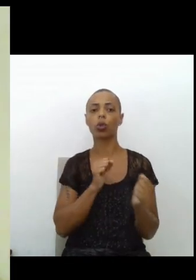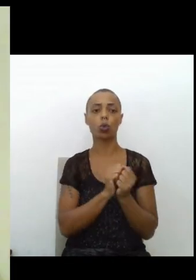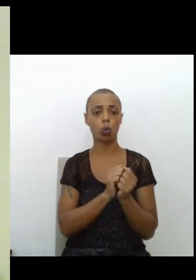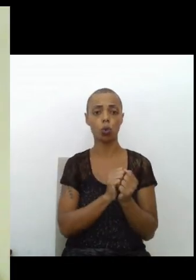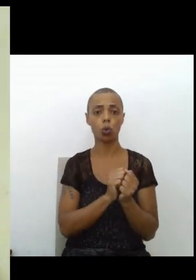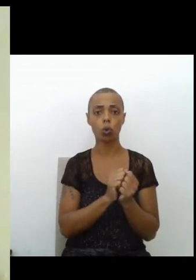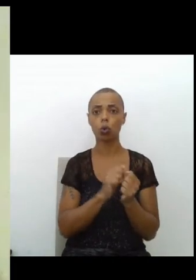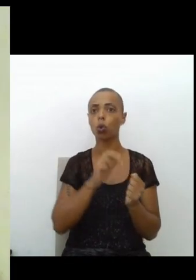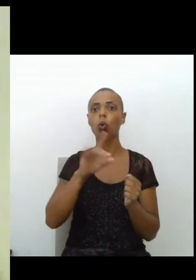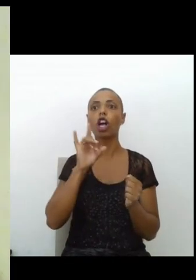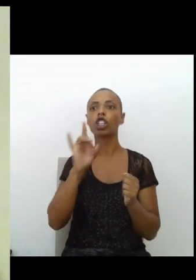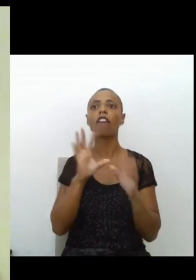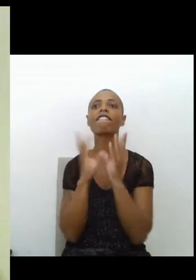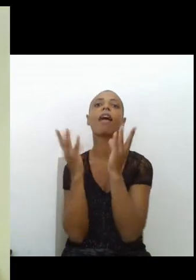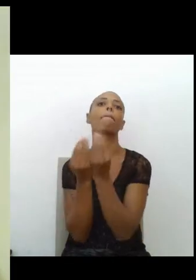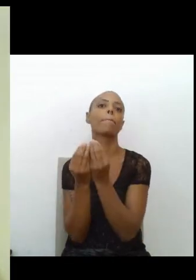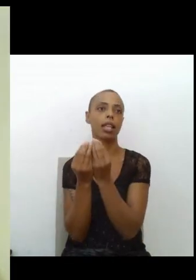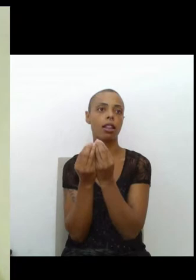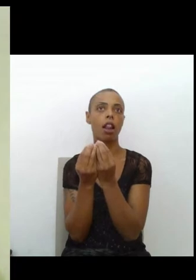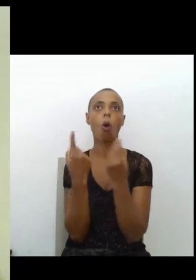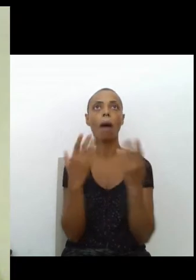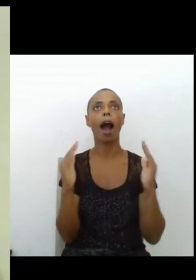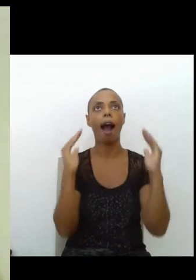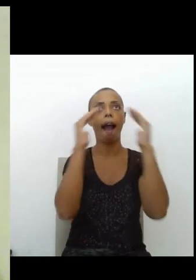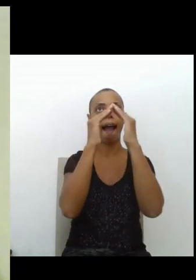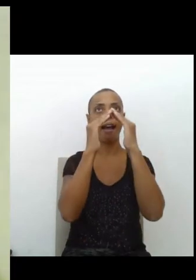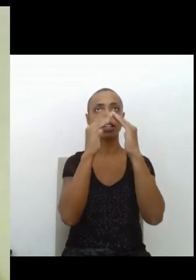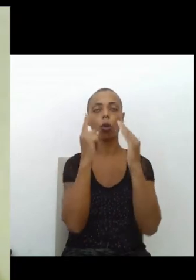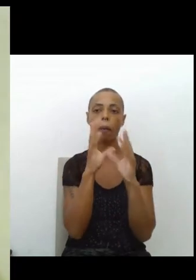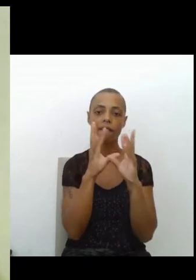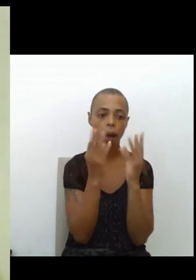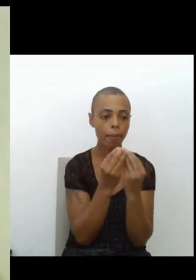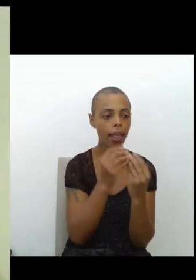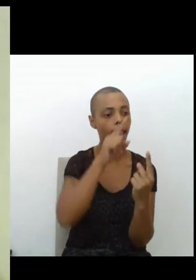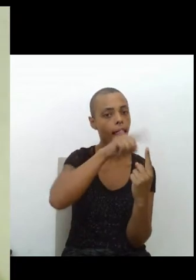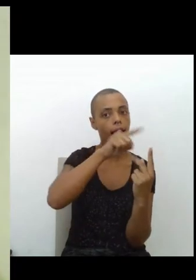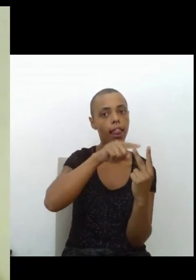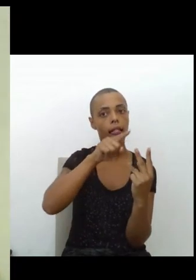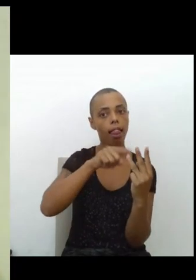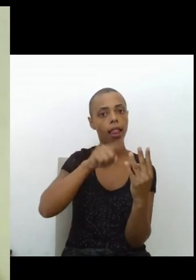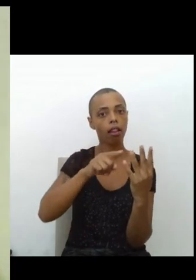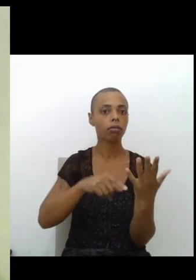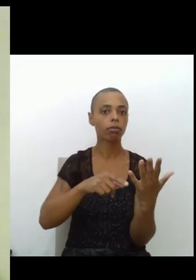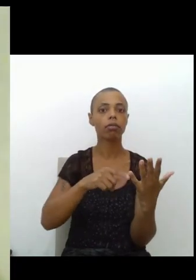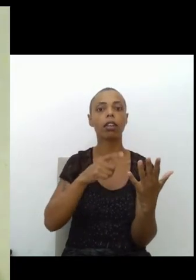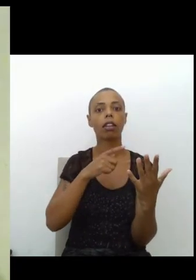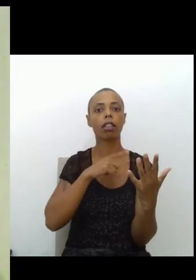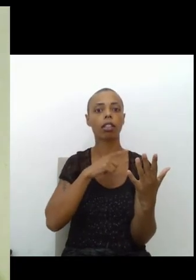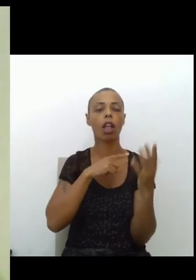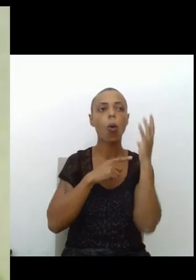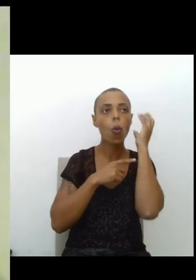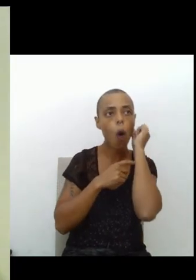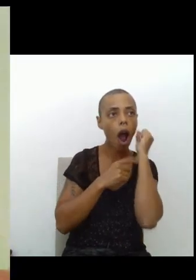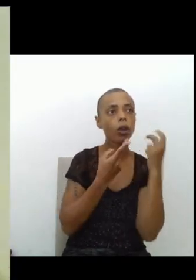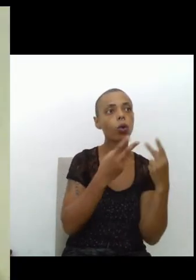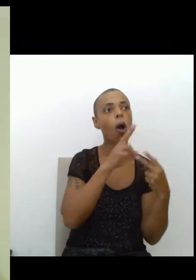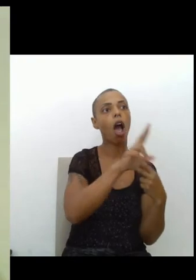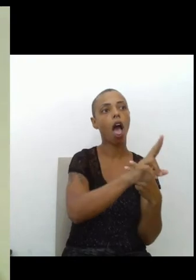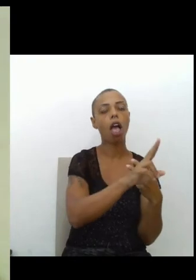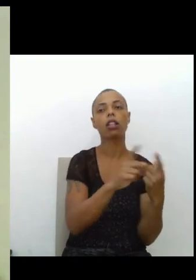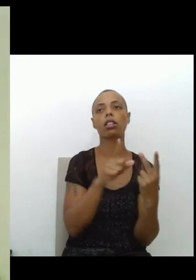family house and there are a master bedroom and there are children bedroom and